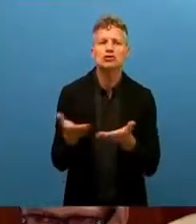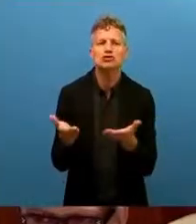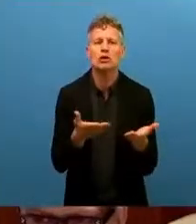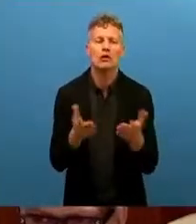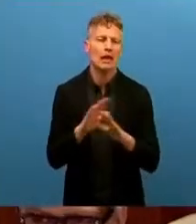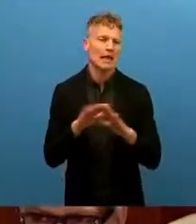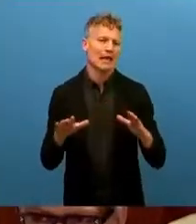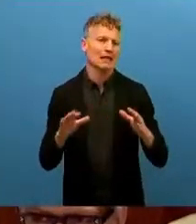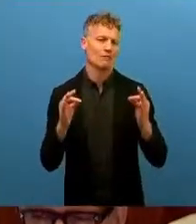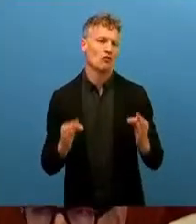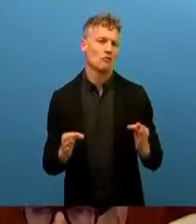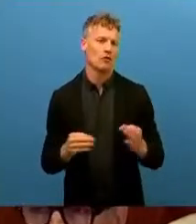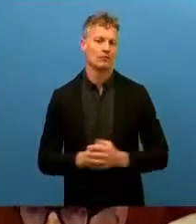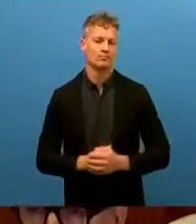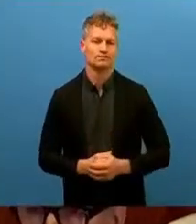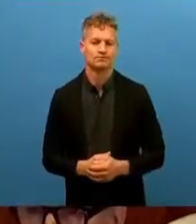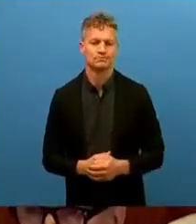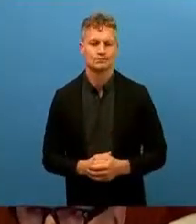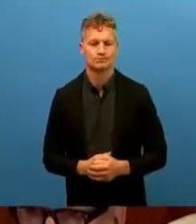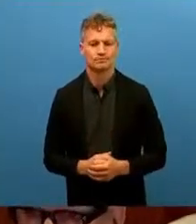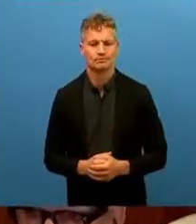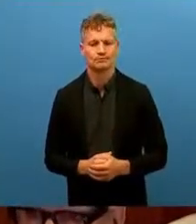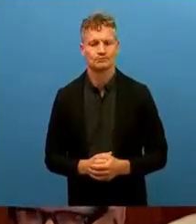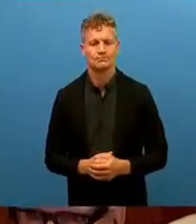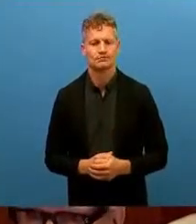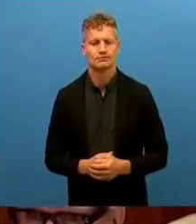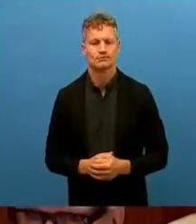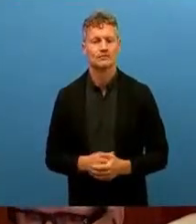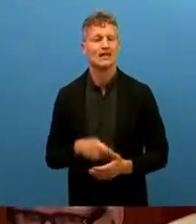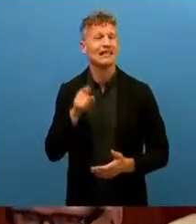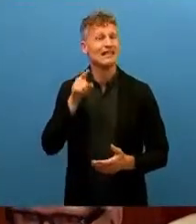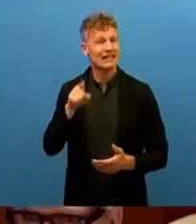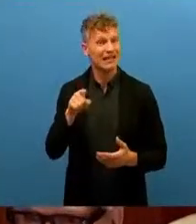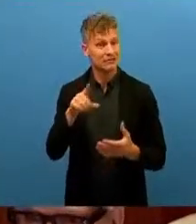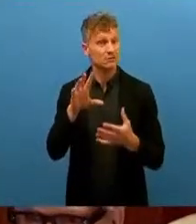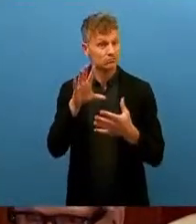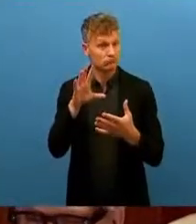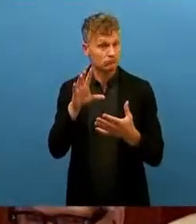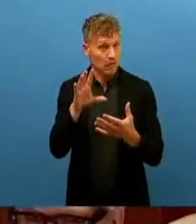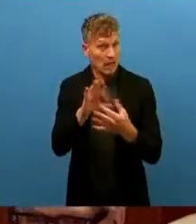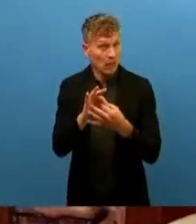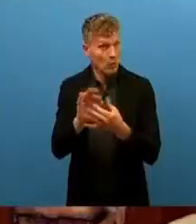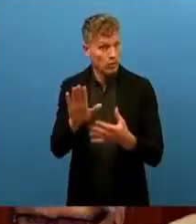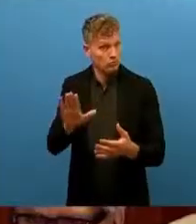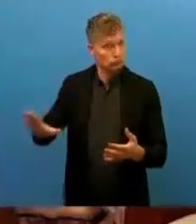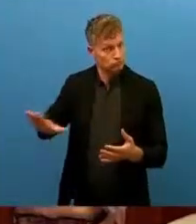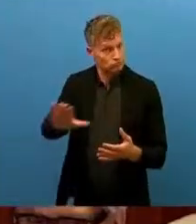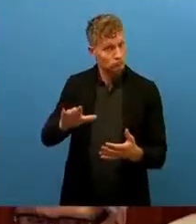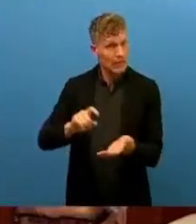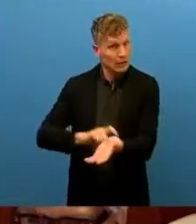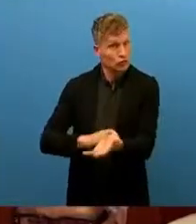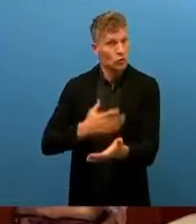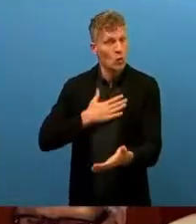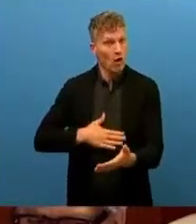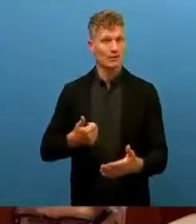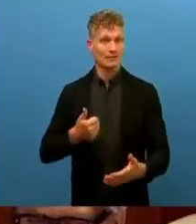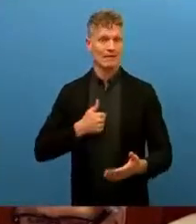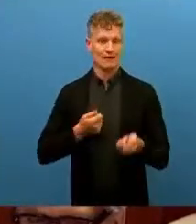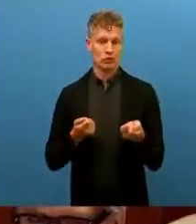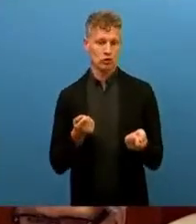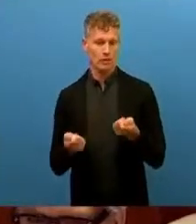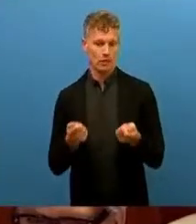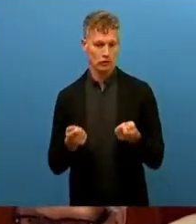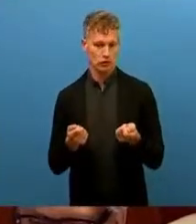and self-identification. Esteemed colleagues and delegates, many states participated in good faith in the last two